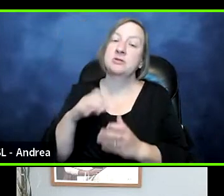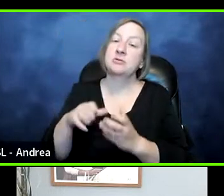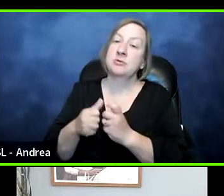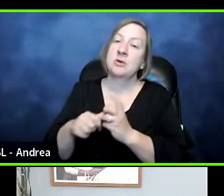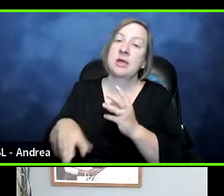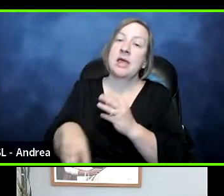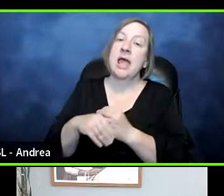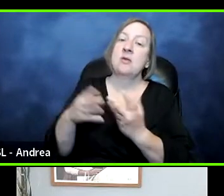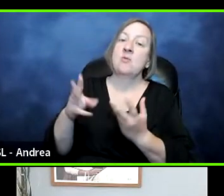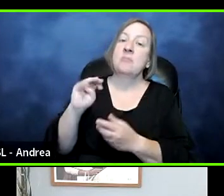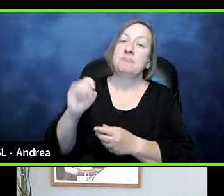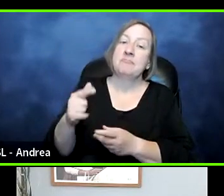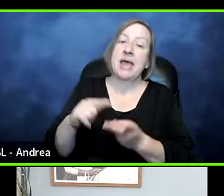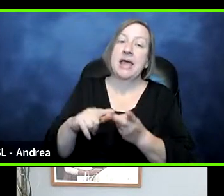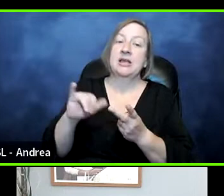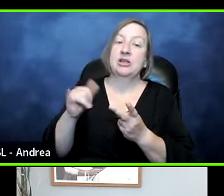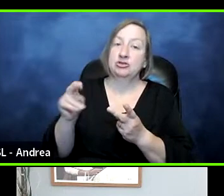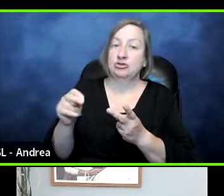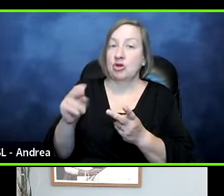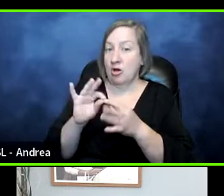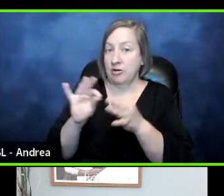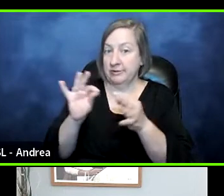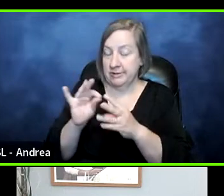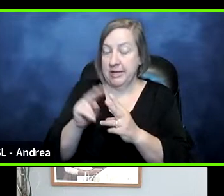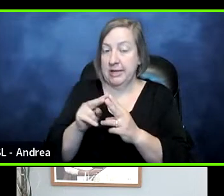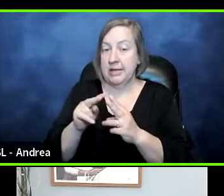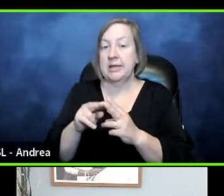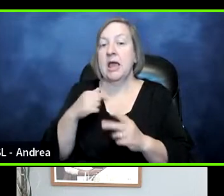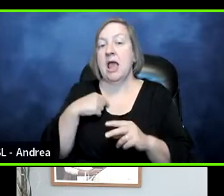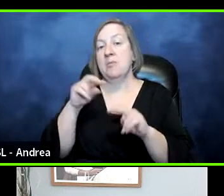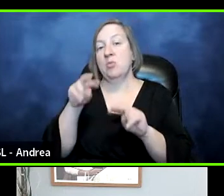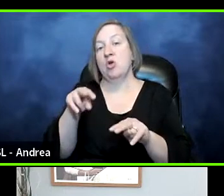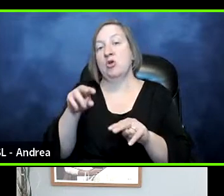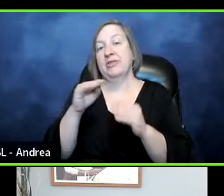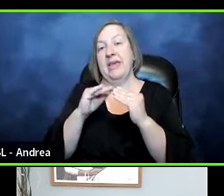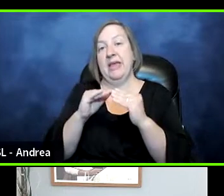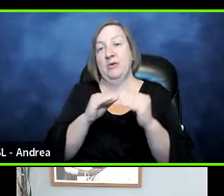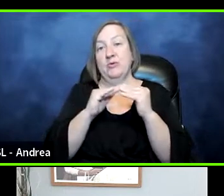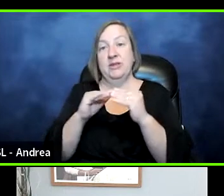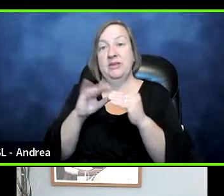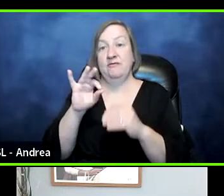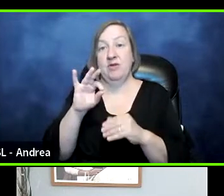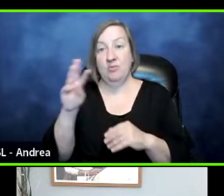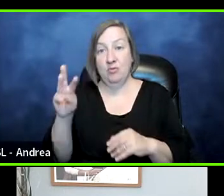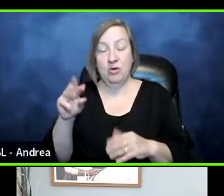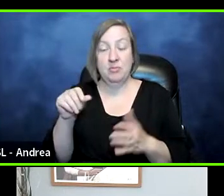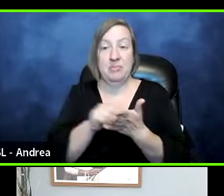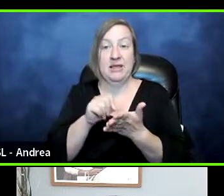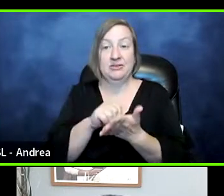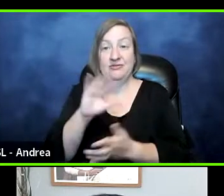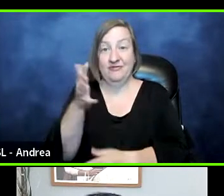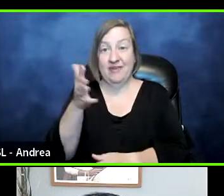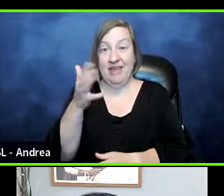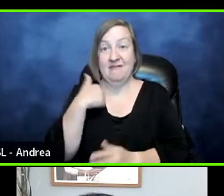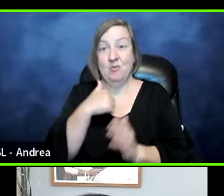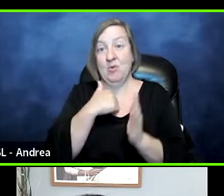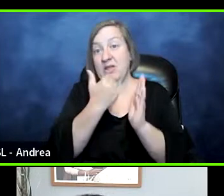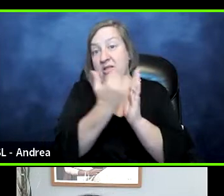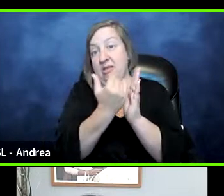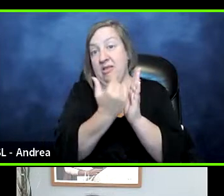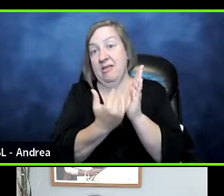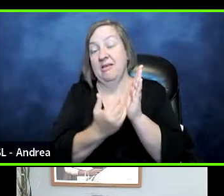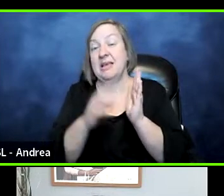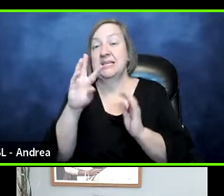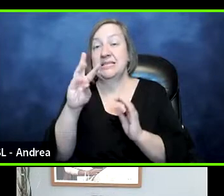John were saying. I'm looking at the equity framework page 5, where we list out the 6